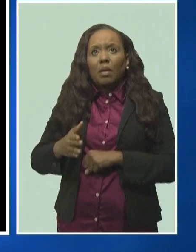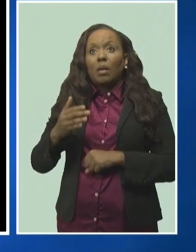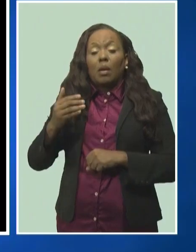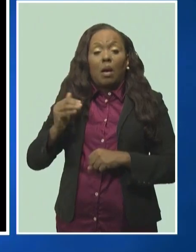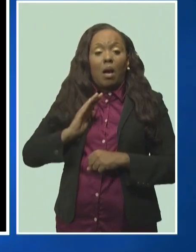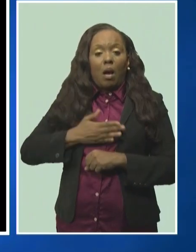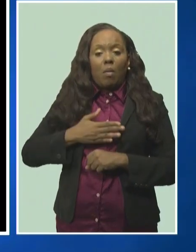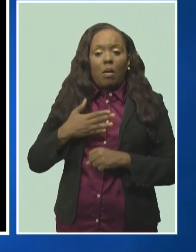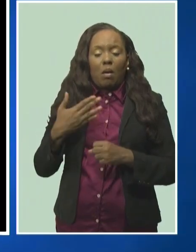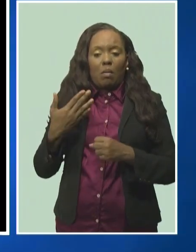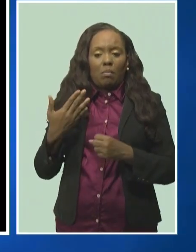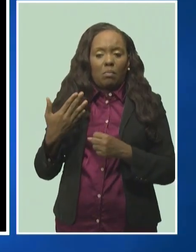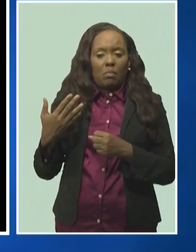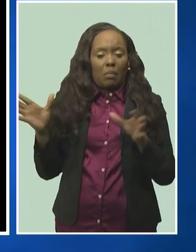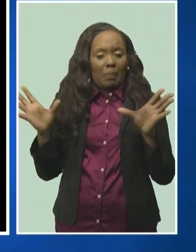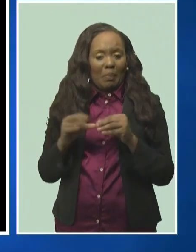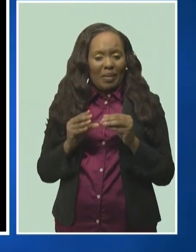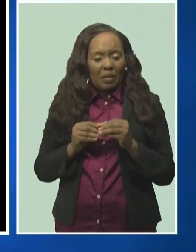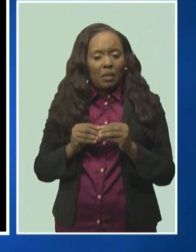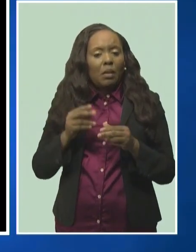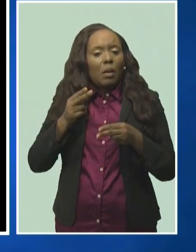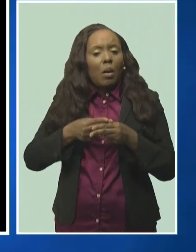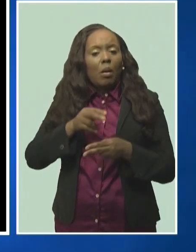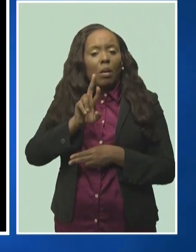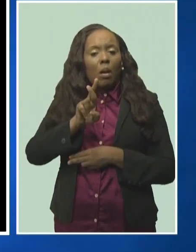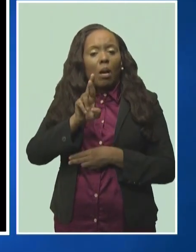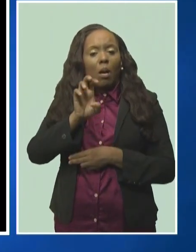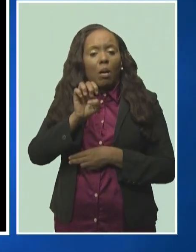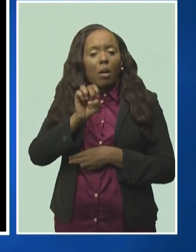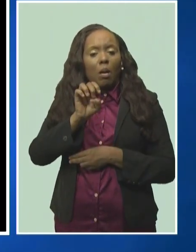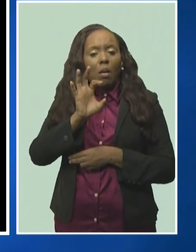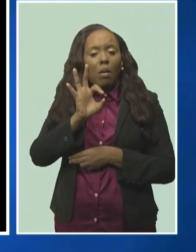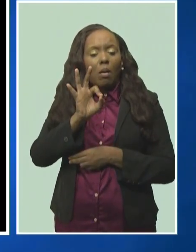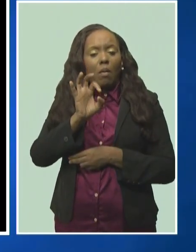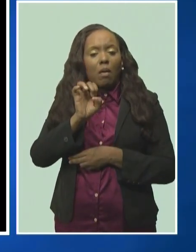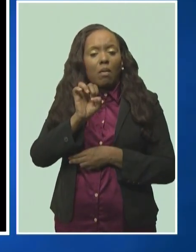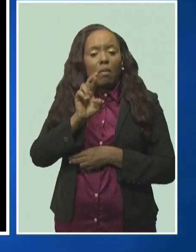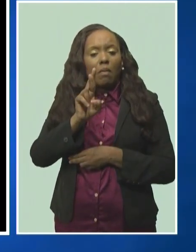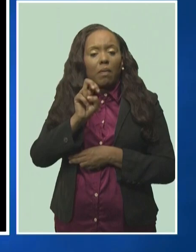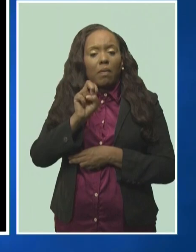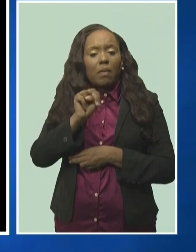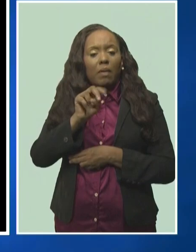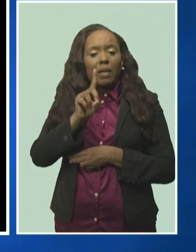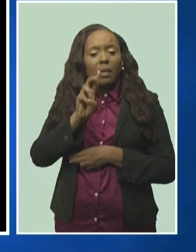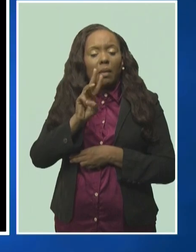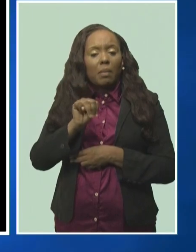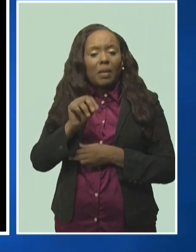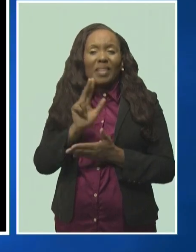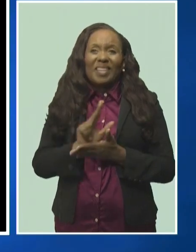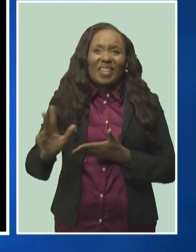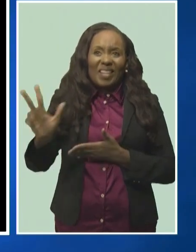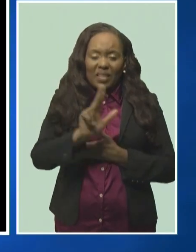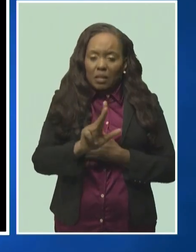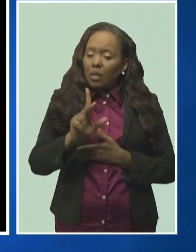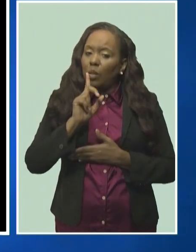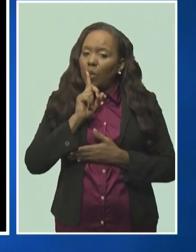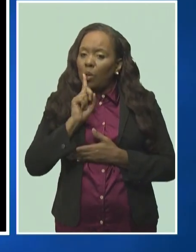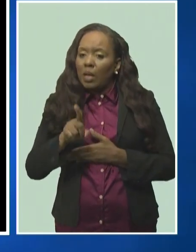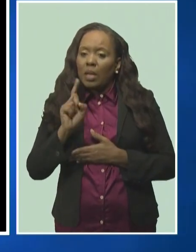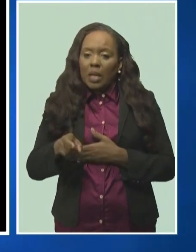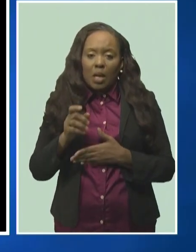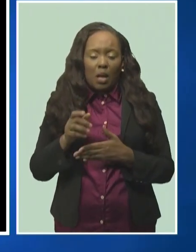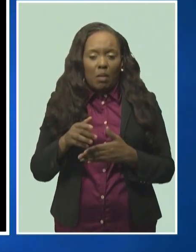weeks, and the criteria for provisional measures is that what you're asking for has to be urgent, it's in 3 weeks, and